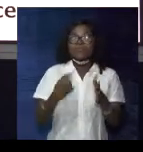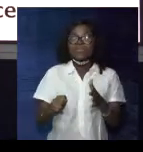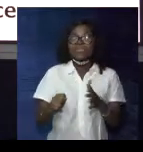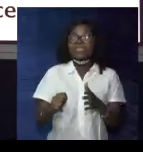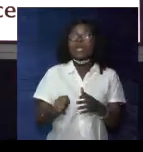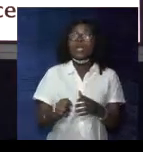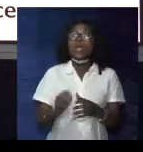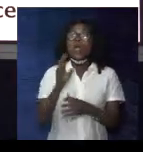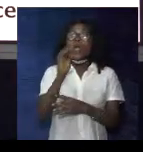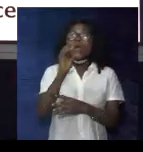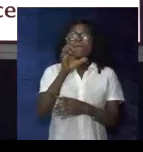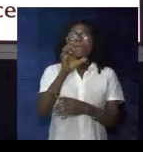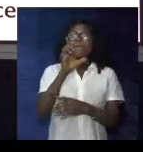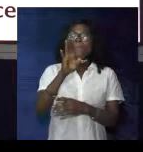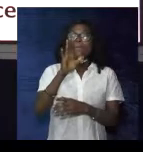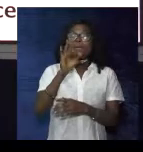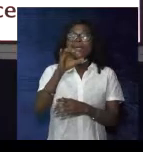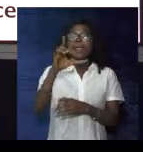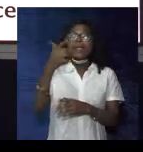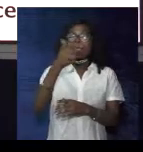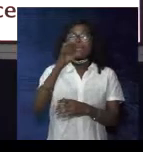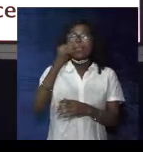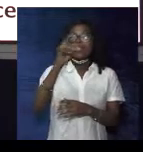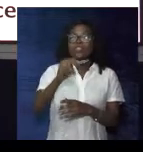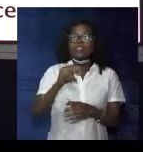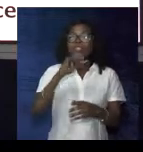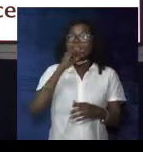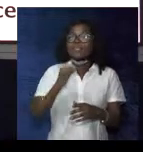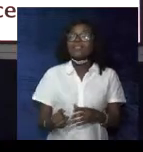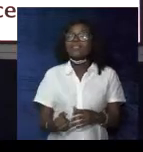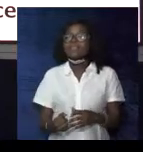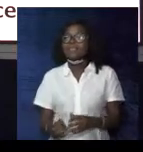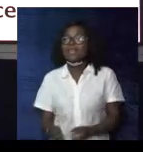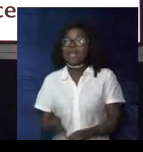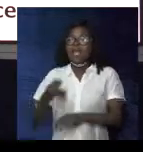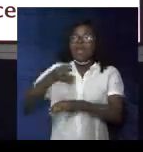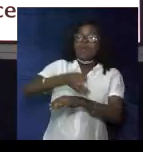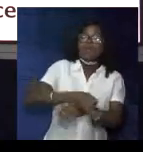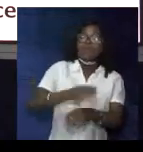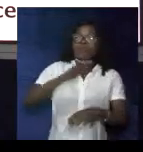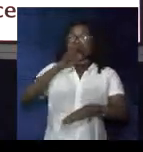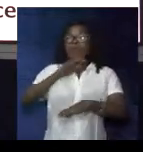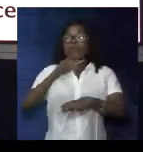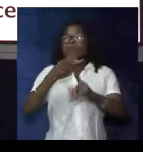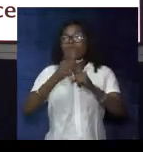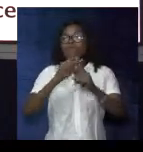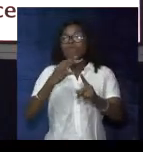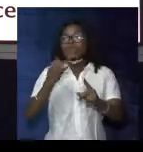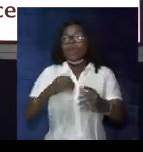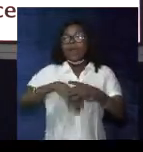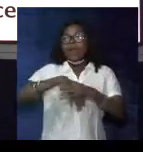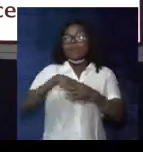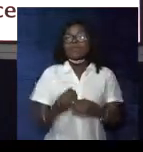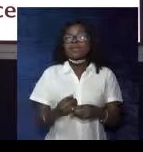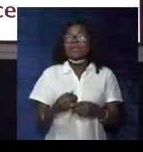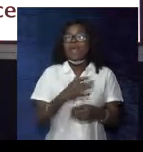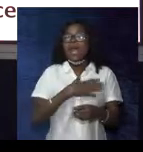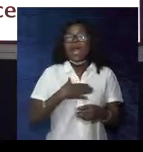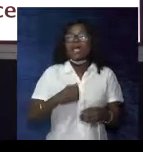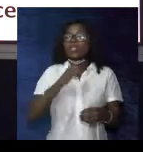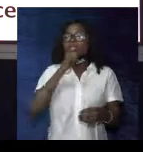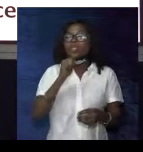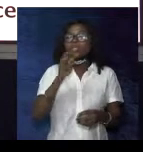The obligation is imposed from outside and not an opinion or idea of the subject in